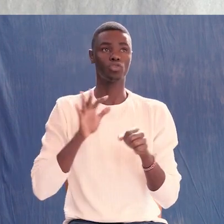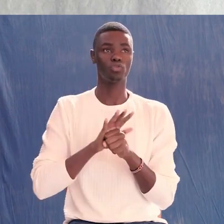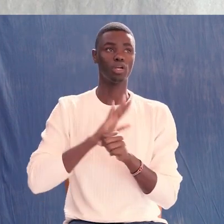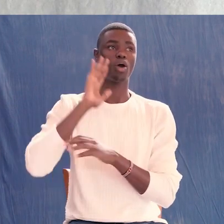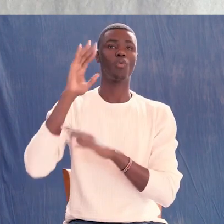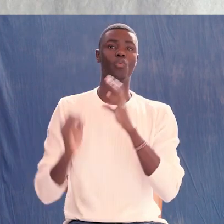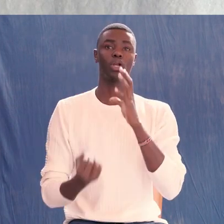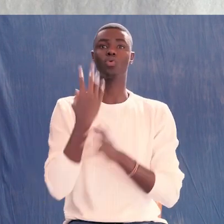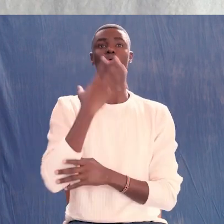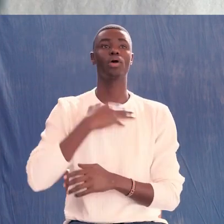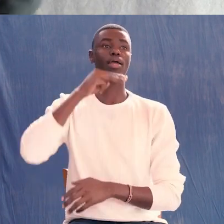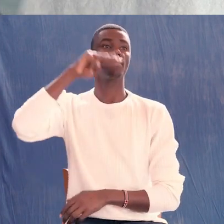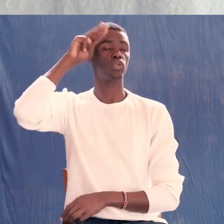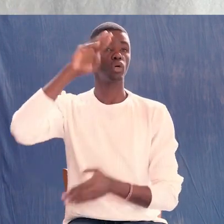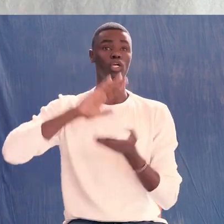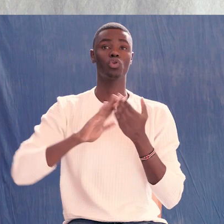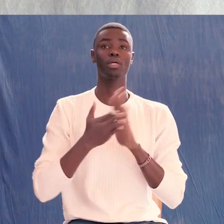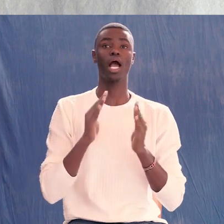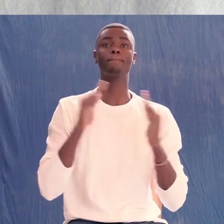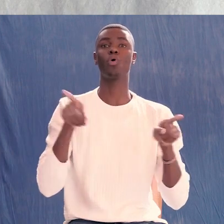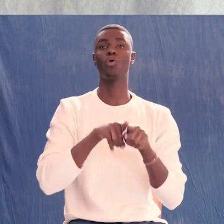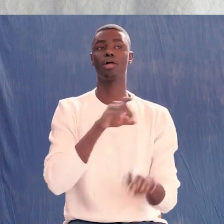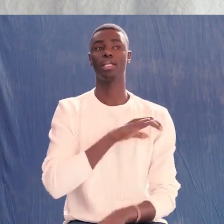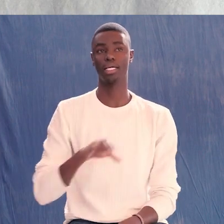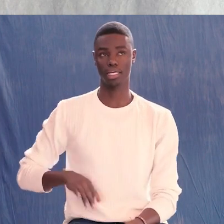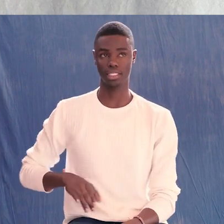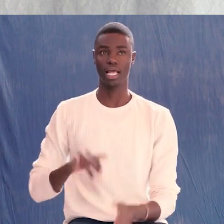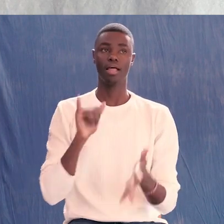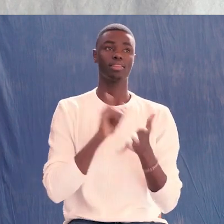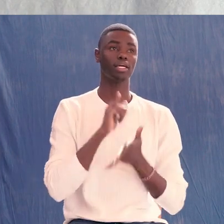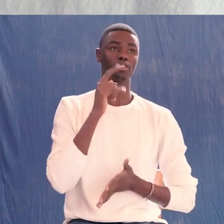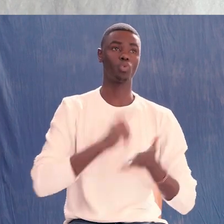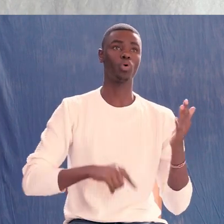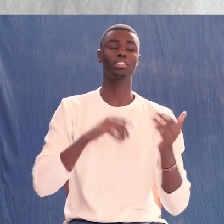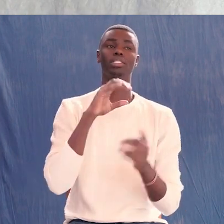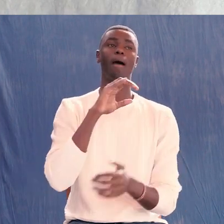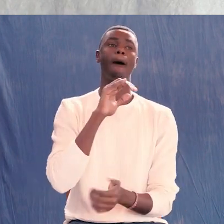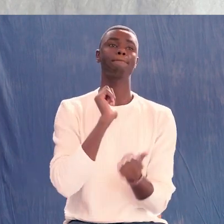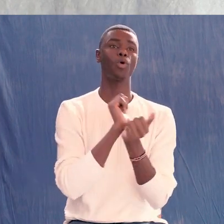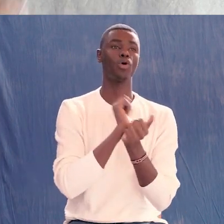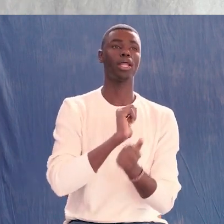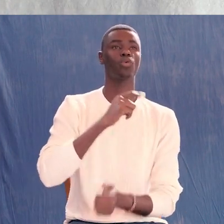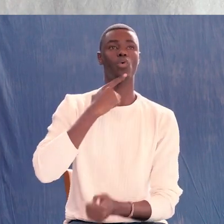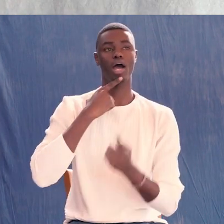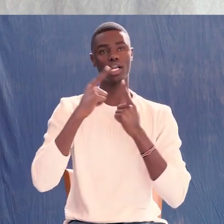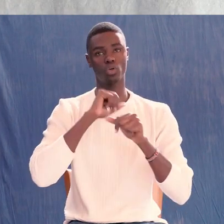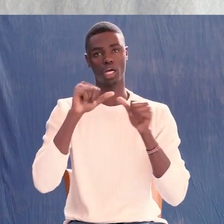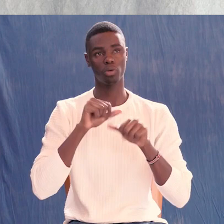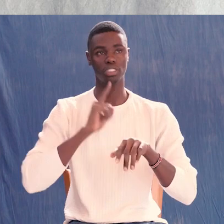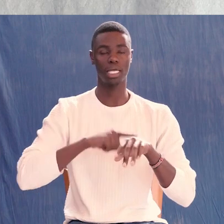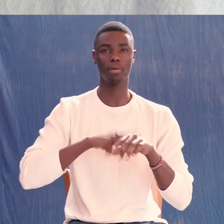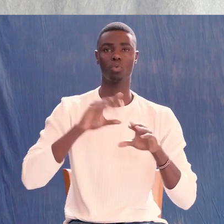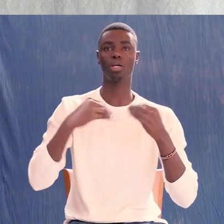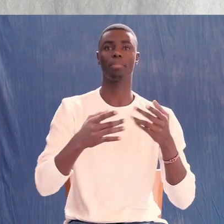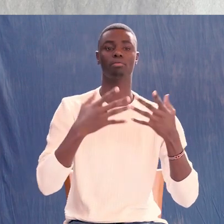grow and mature to become more like Christ. It's what Pabst was talking about when she gave this picture of